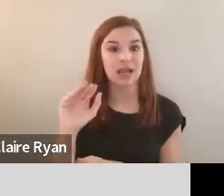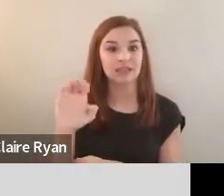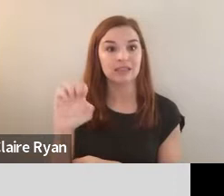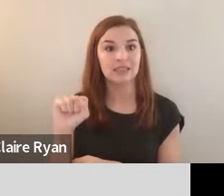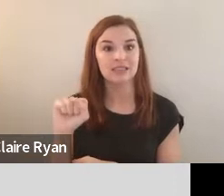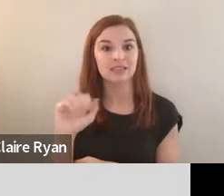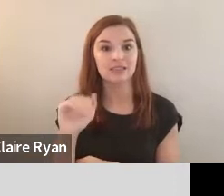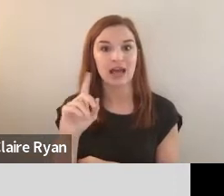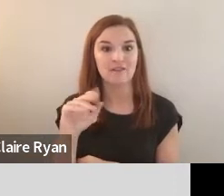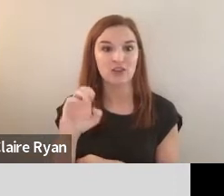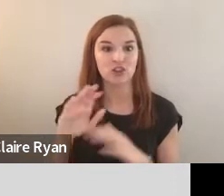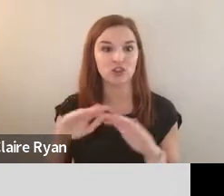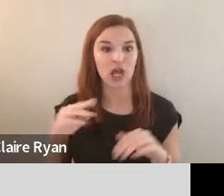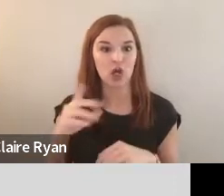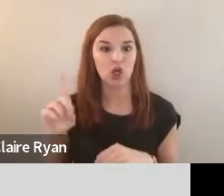outcomes.